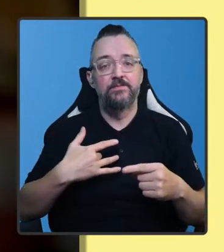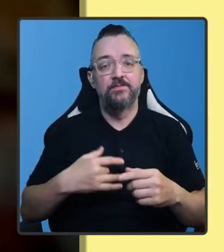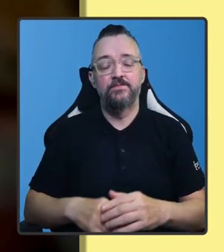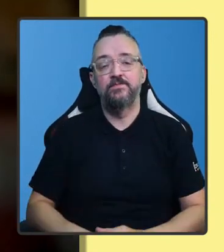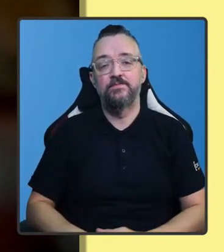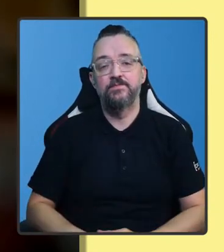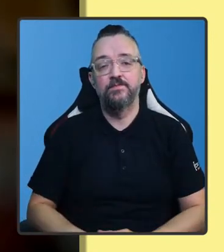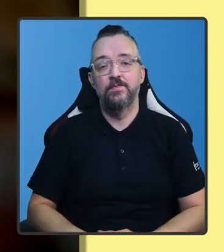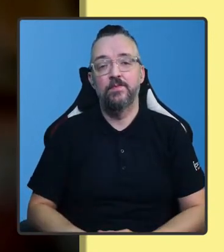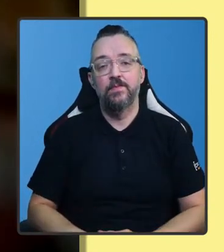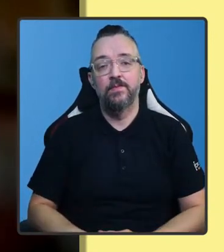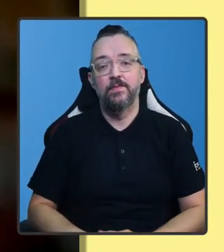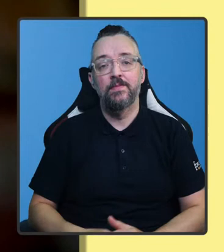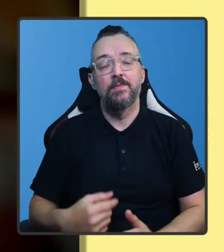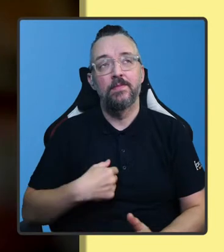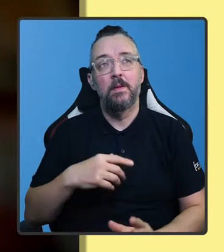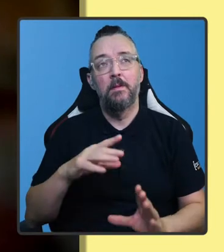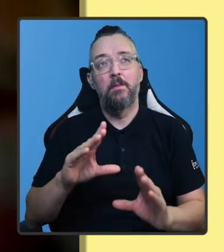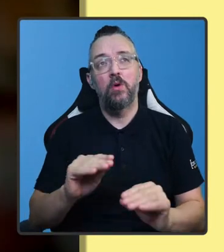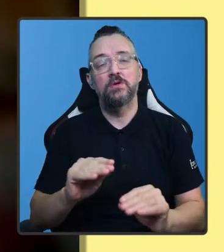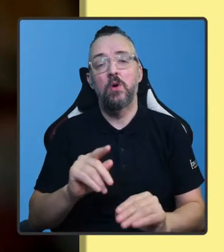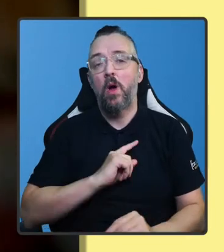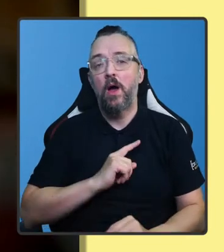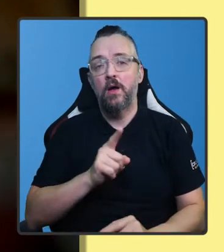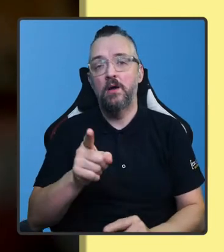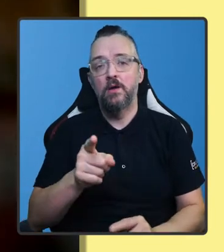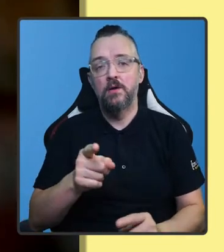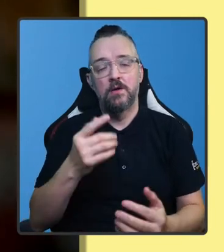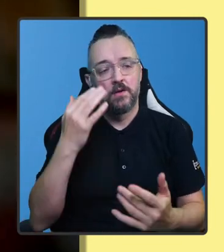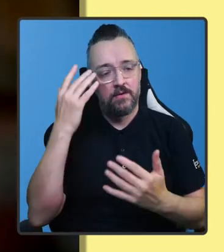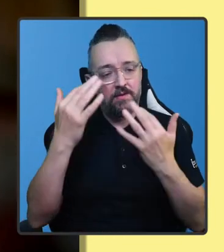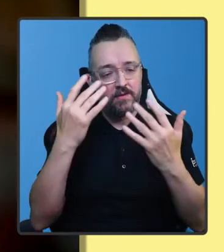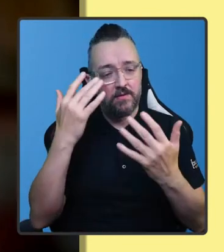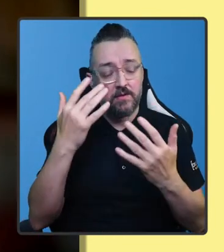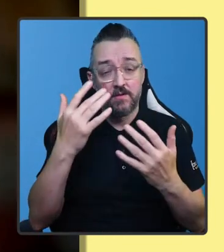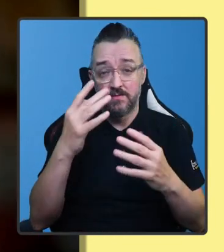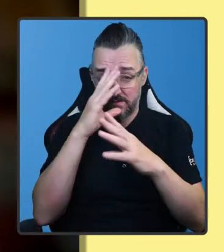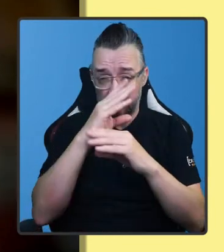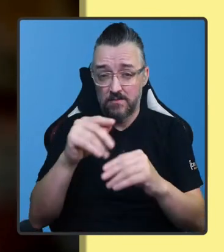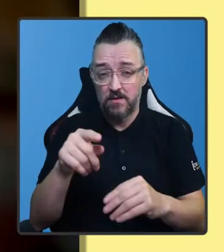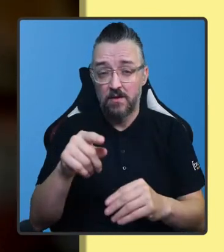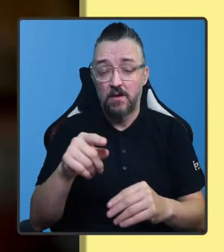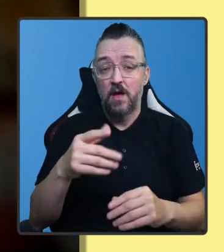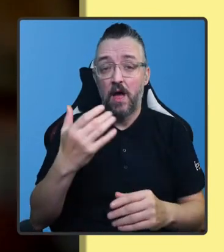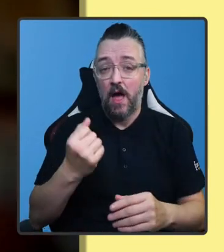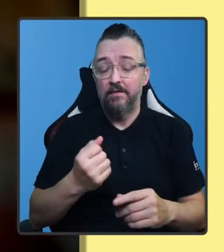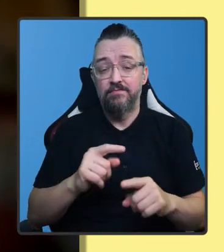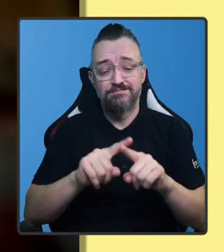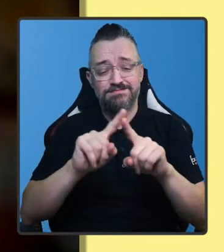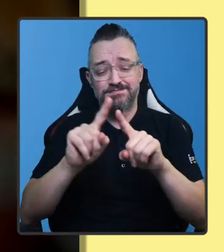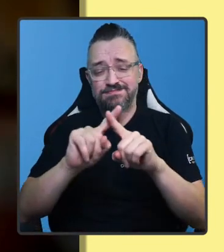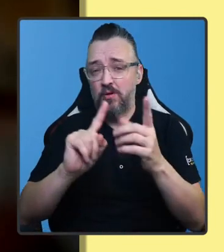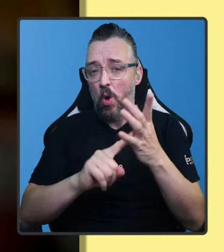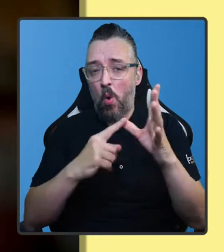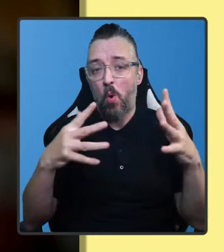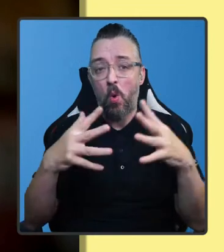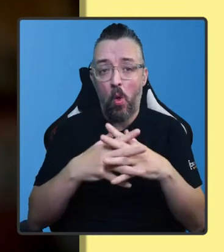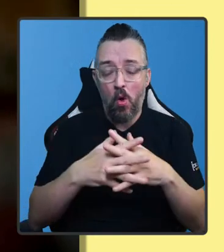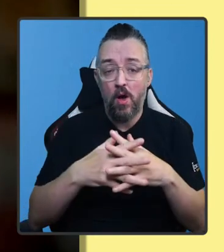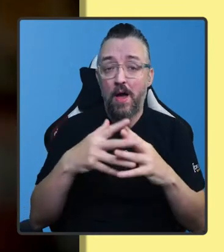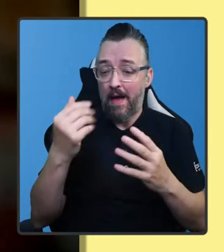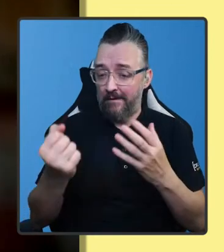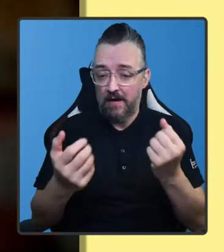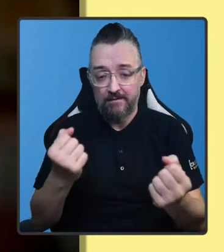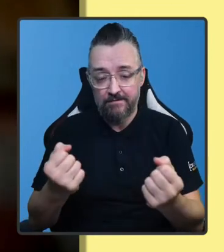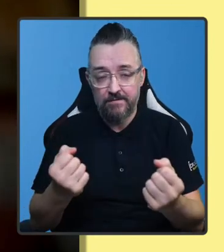I just paused to let that sink in. It's hard to comprehend that even with the various laws which are in place now,